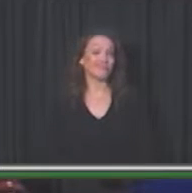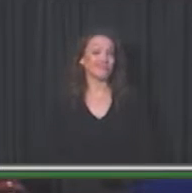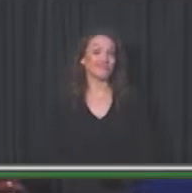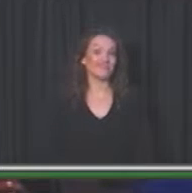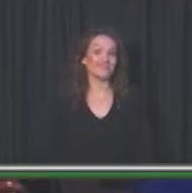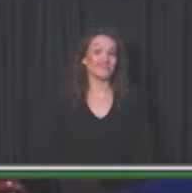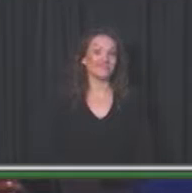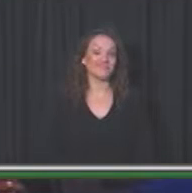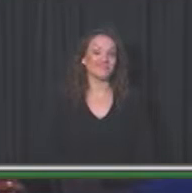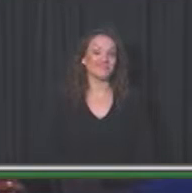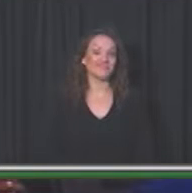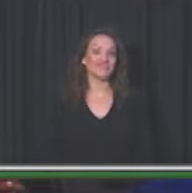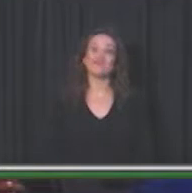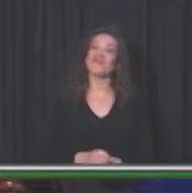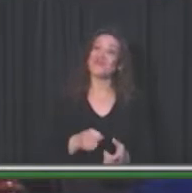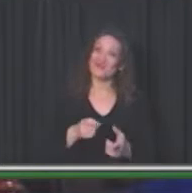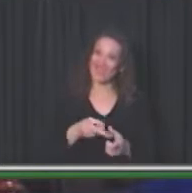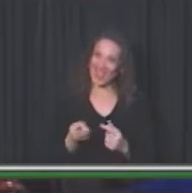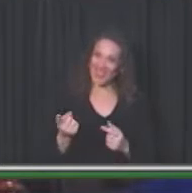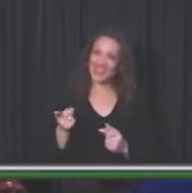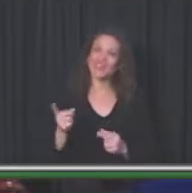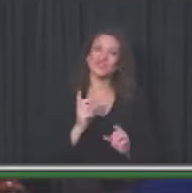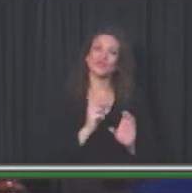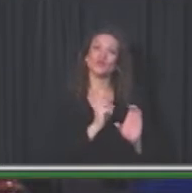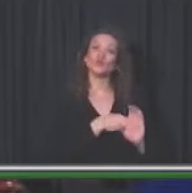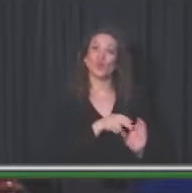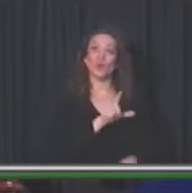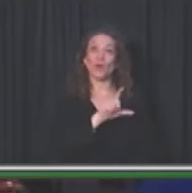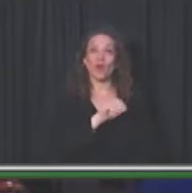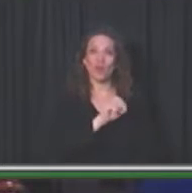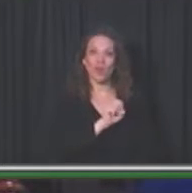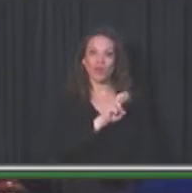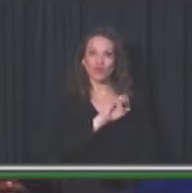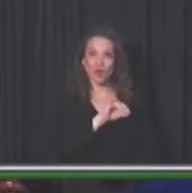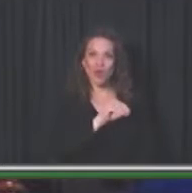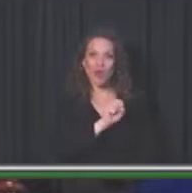And then he came to Los Rios and now here.